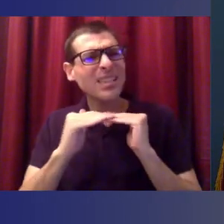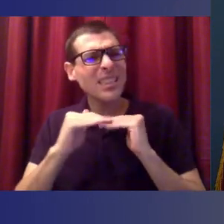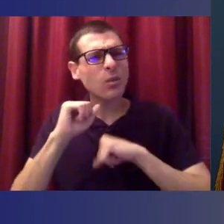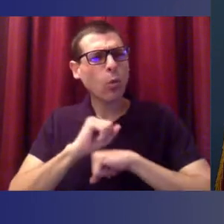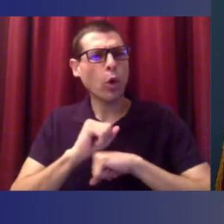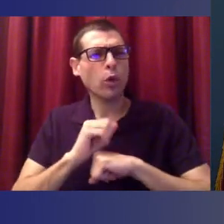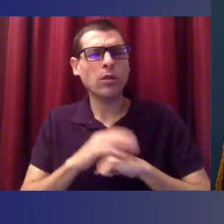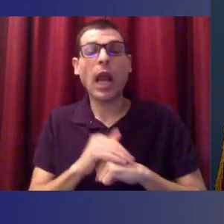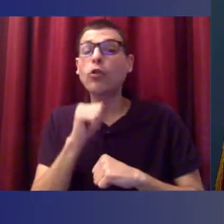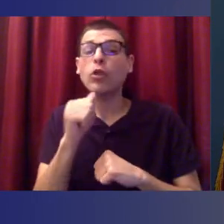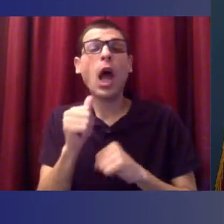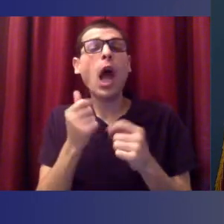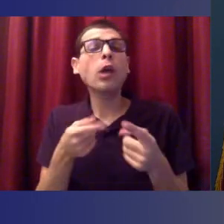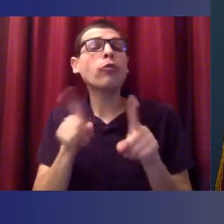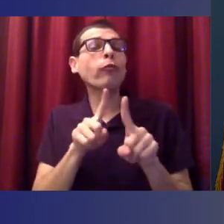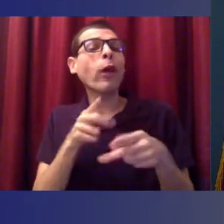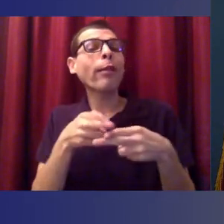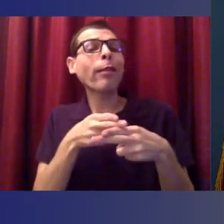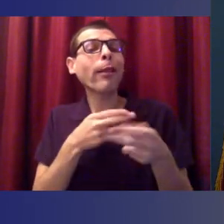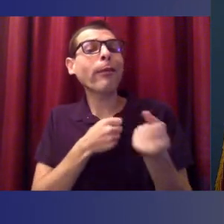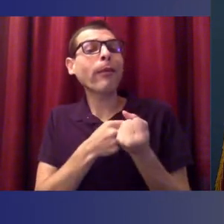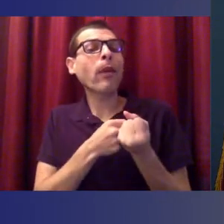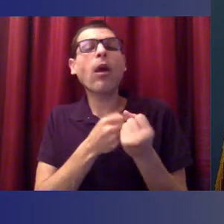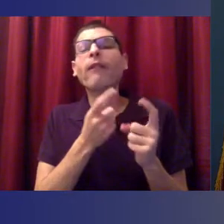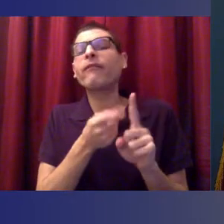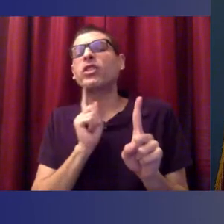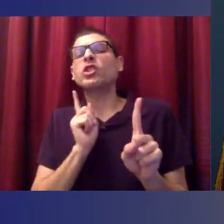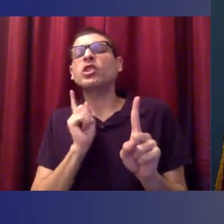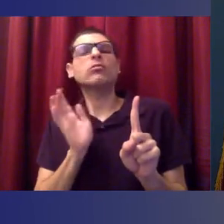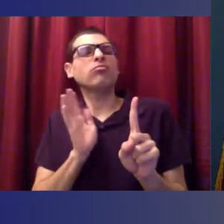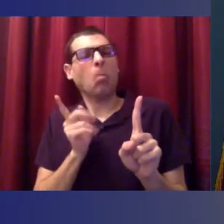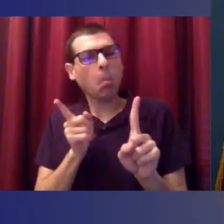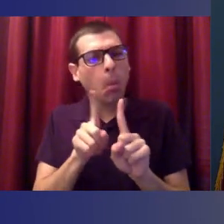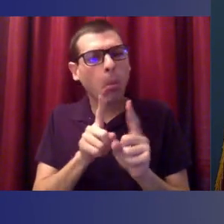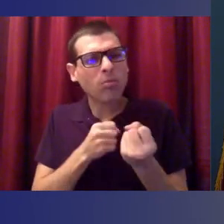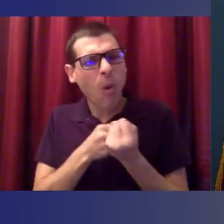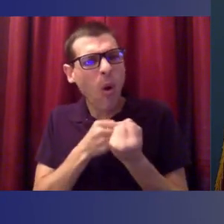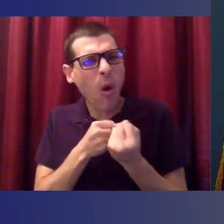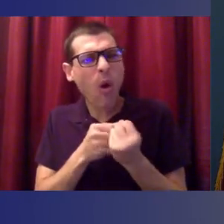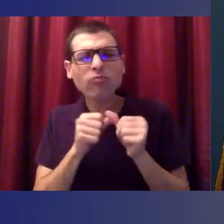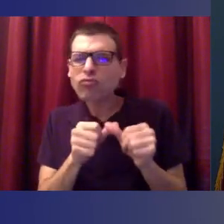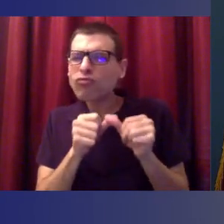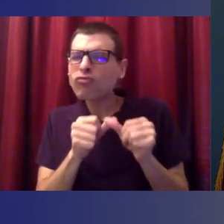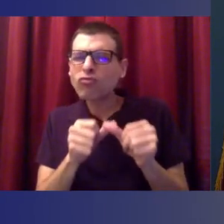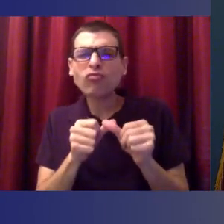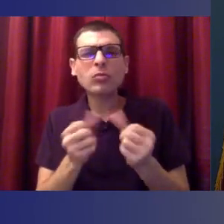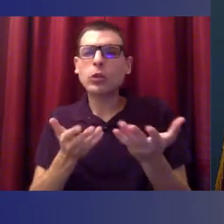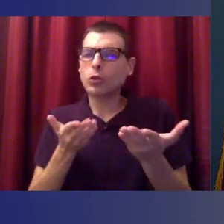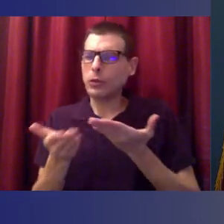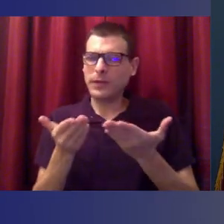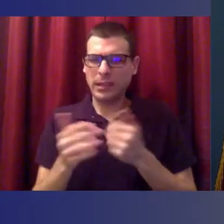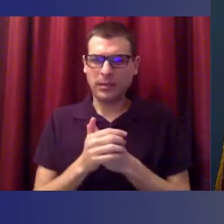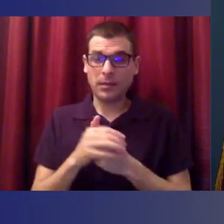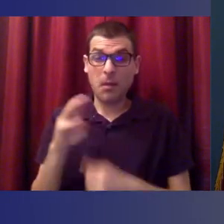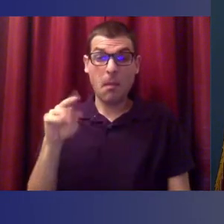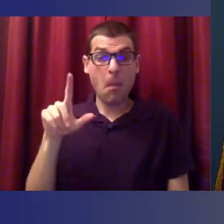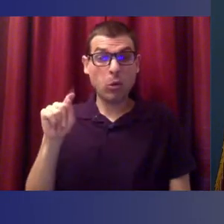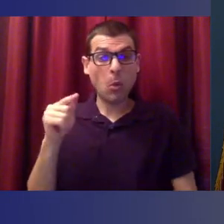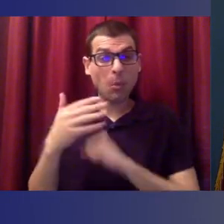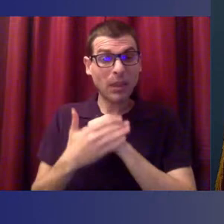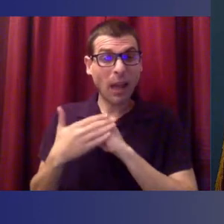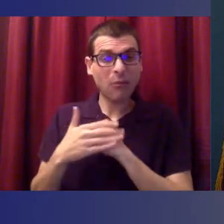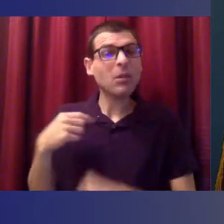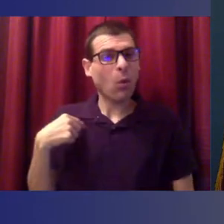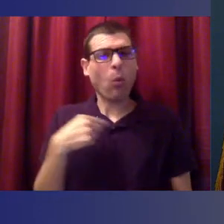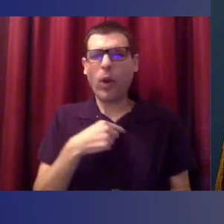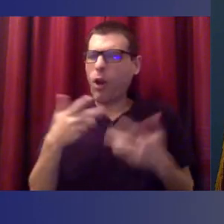someone as they get connected to the services they need. That's what Multnomah County does, and that's what we will continue to do